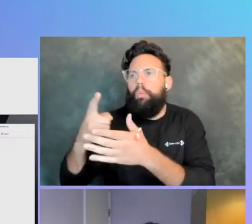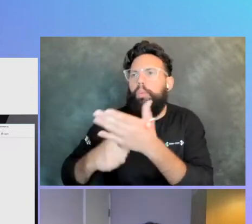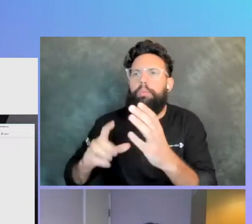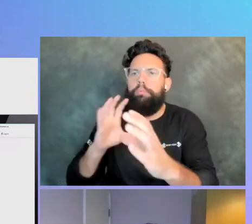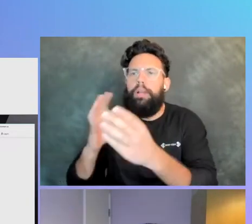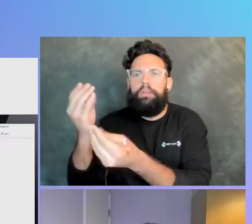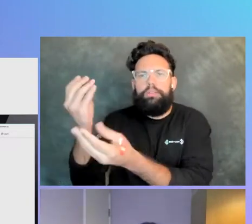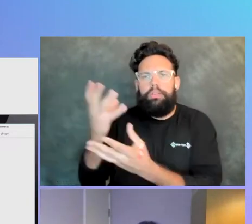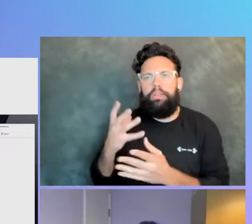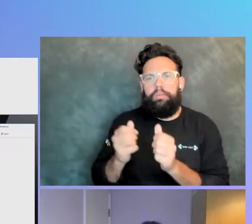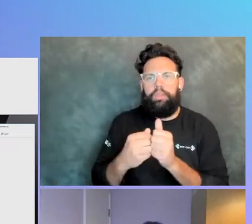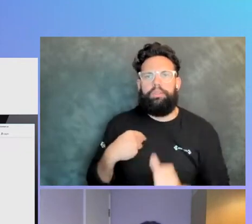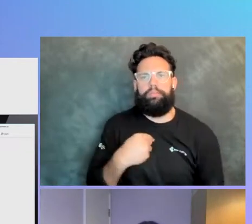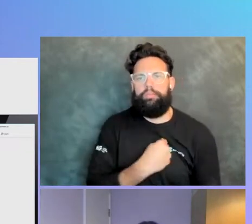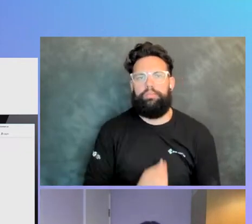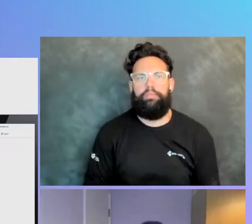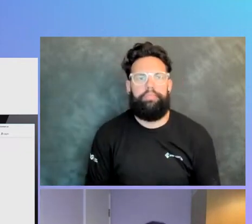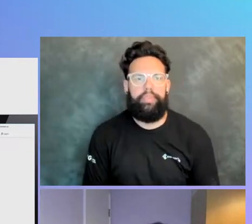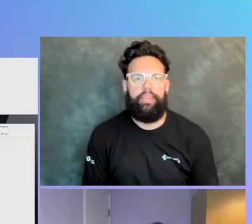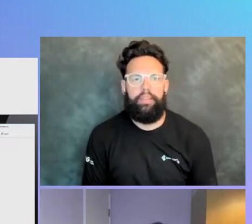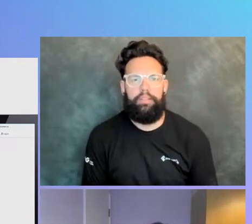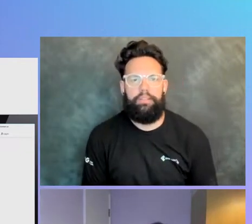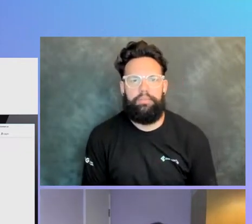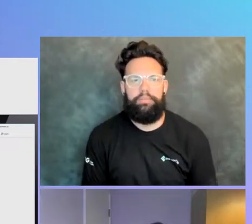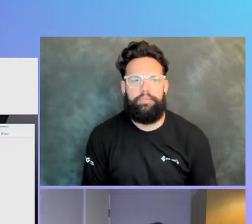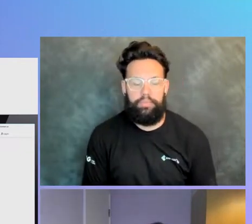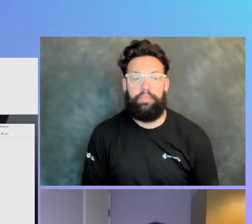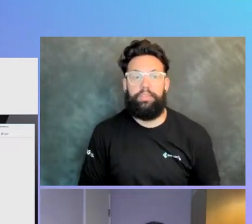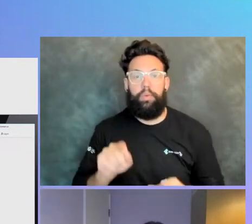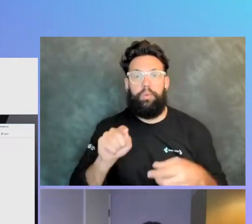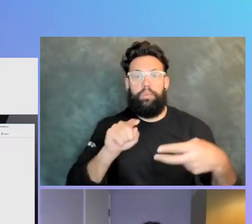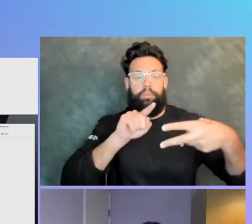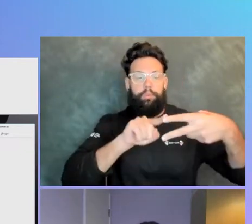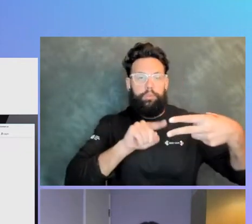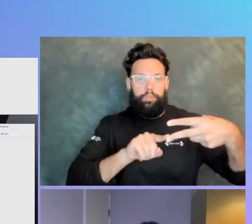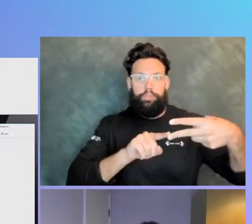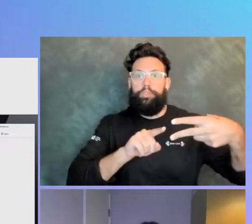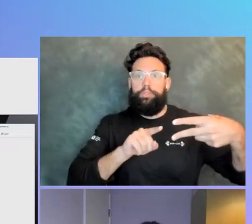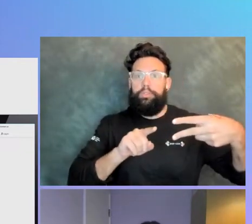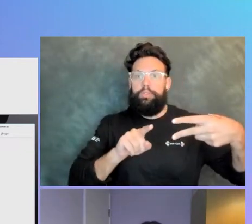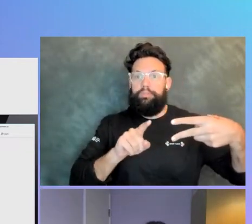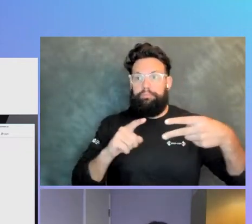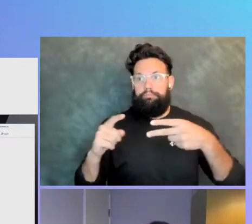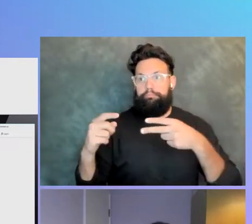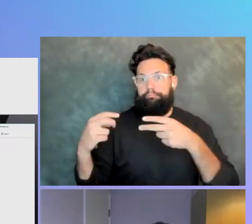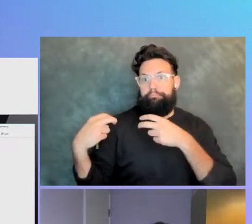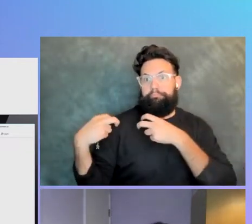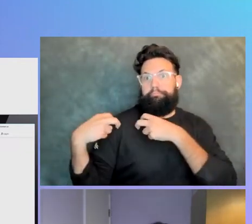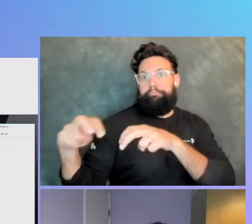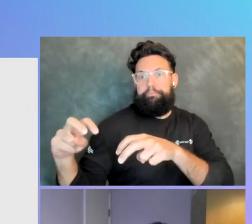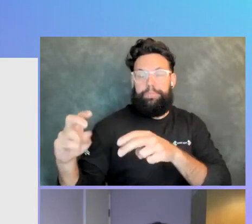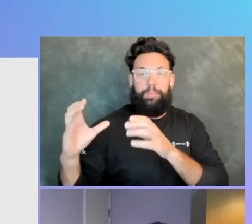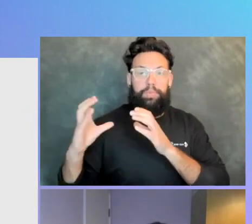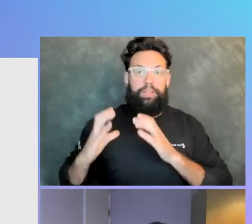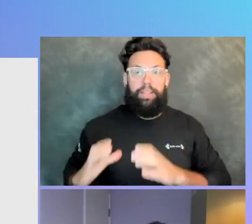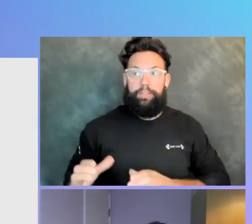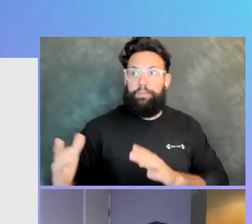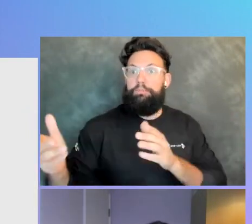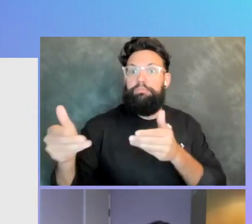two routes, they're proactive on the client side. They reach out to us, but that is not always the